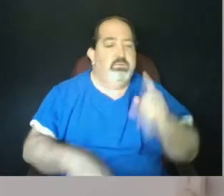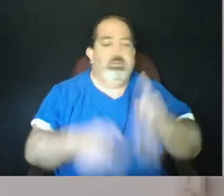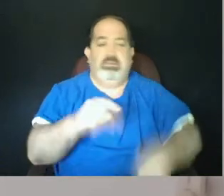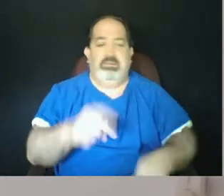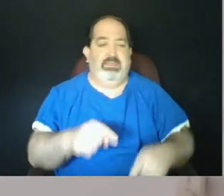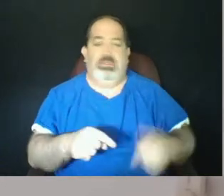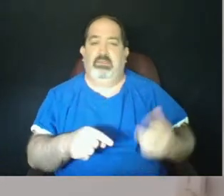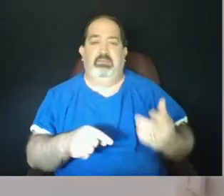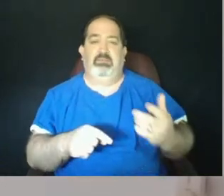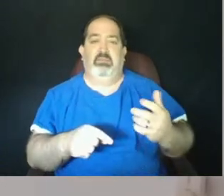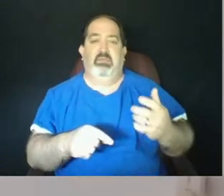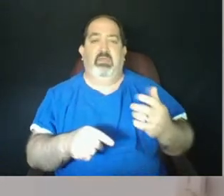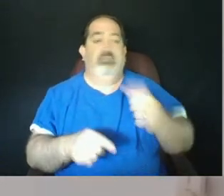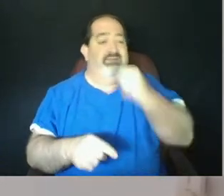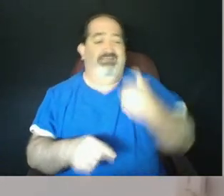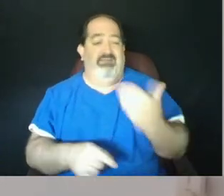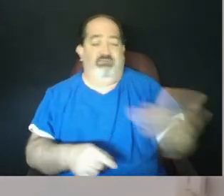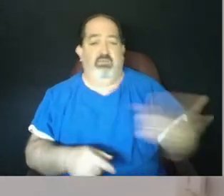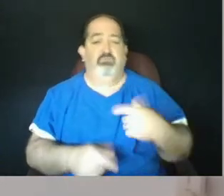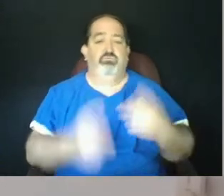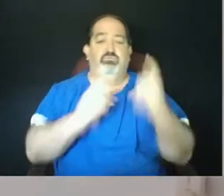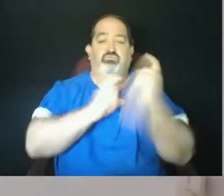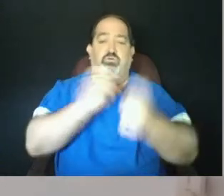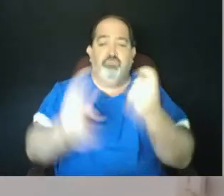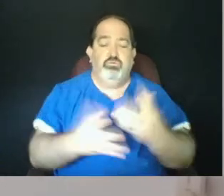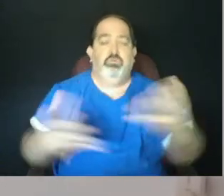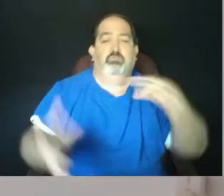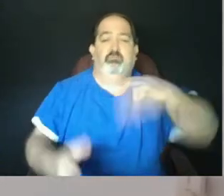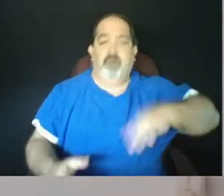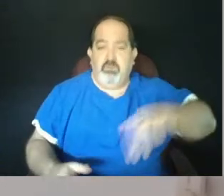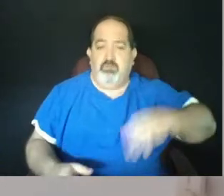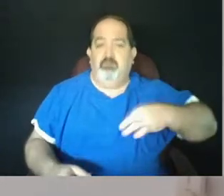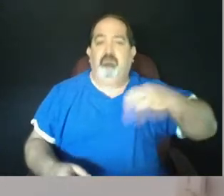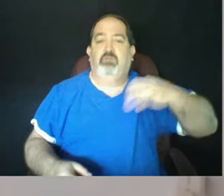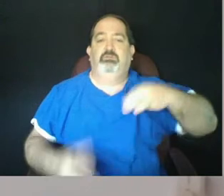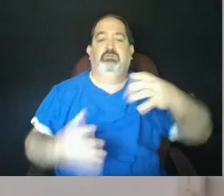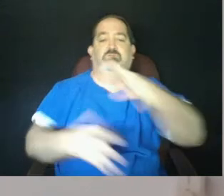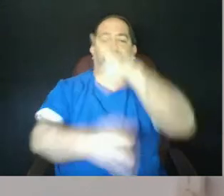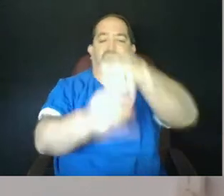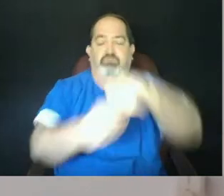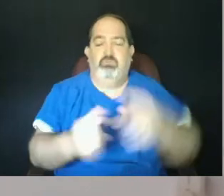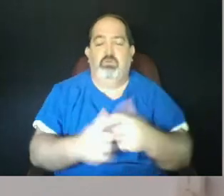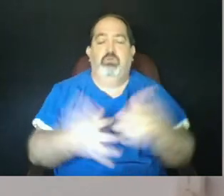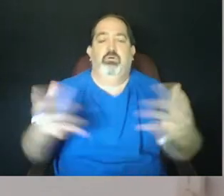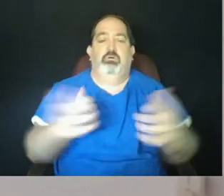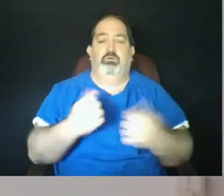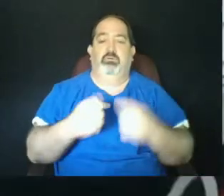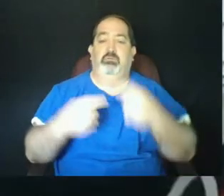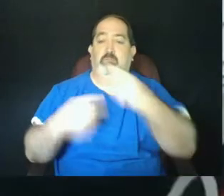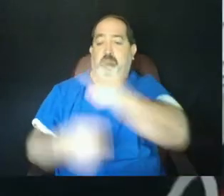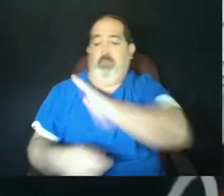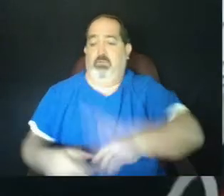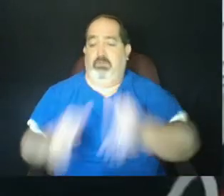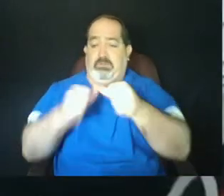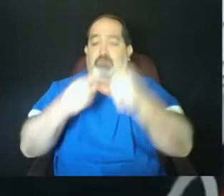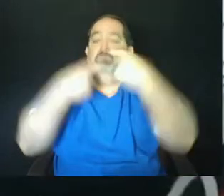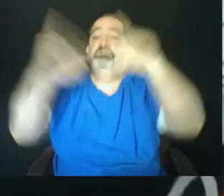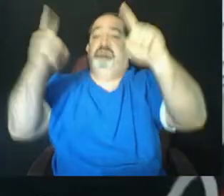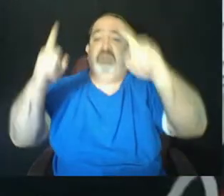whose contributions have been that pillar upon which the barony's continued success is supported.